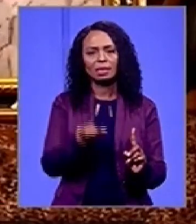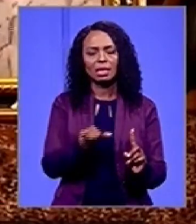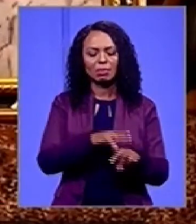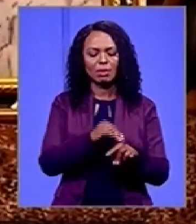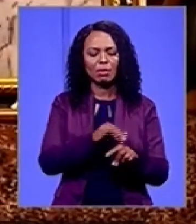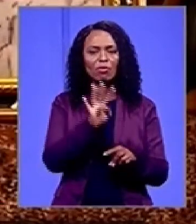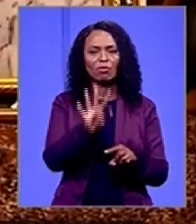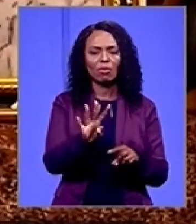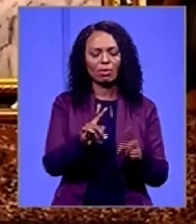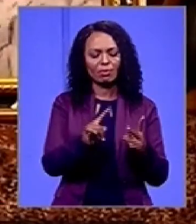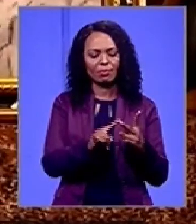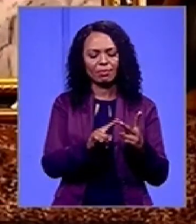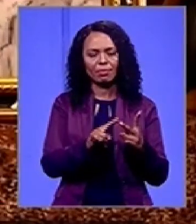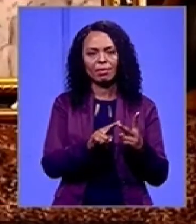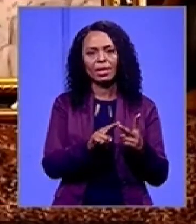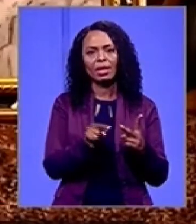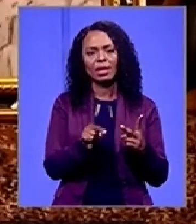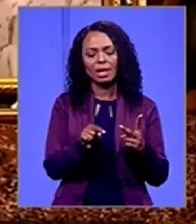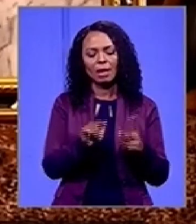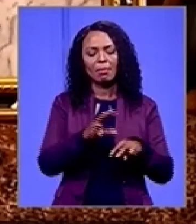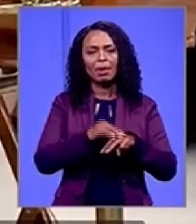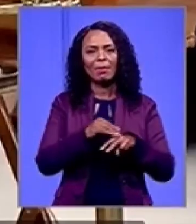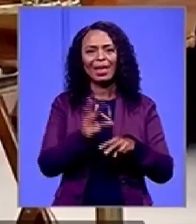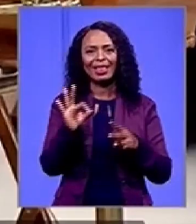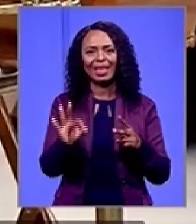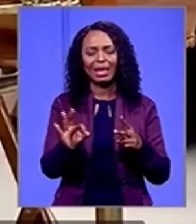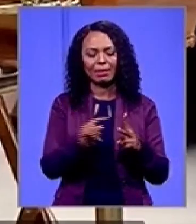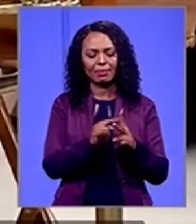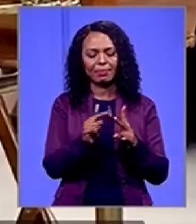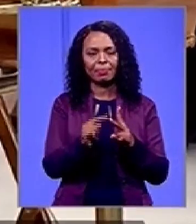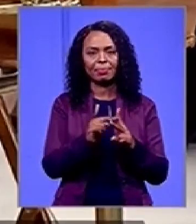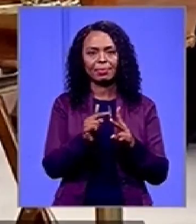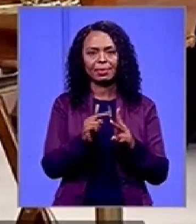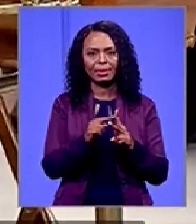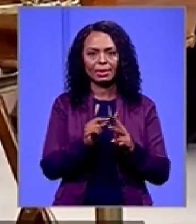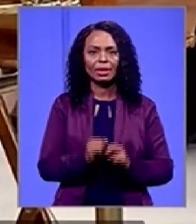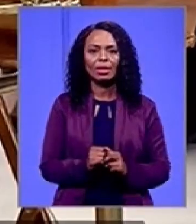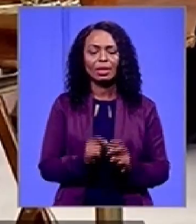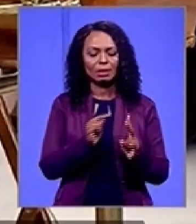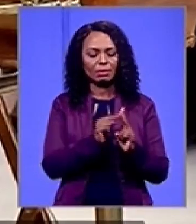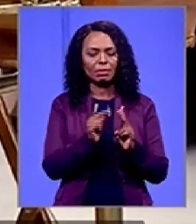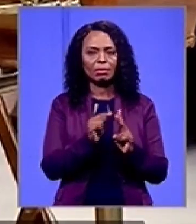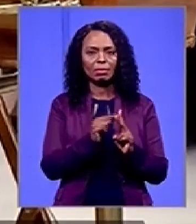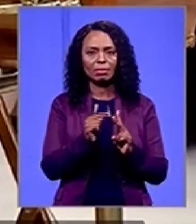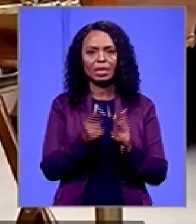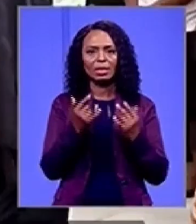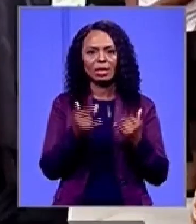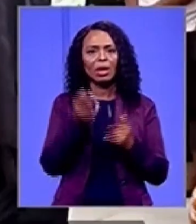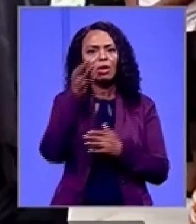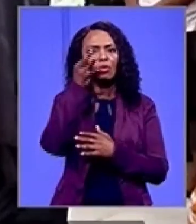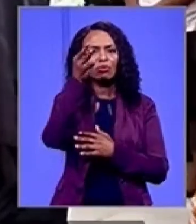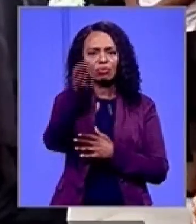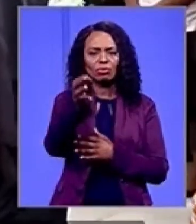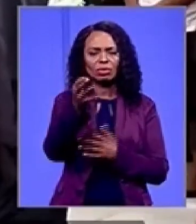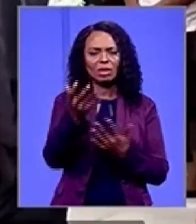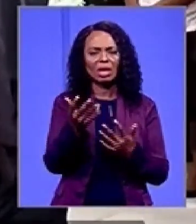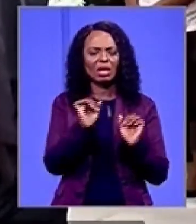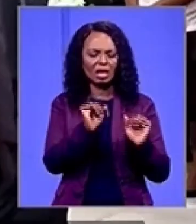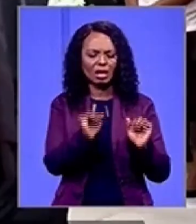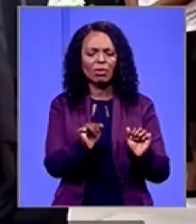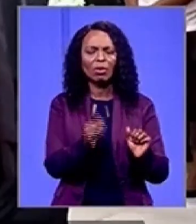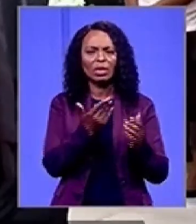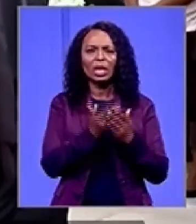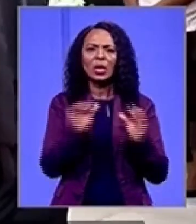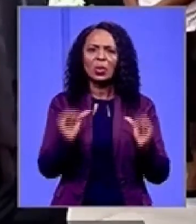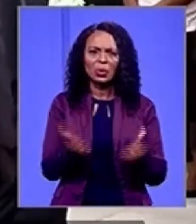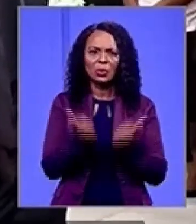ya gwe Botlhalekutwane yo a nang le dingwaga di le 3. Bobedi jo go kaiwa fa bokamoso jwa bone e ne e le jo bo solofetsang. Ba lelapa